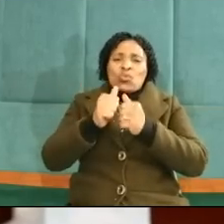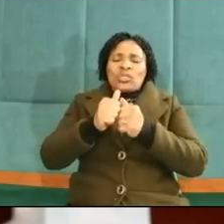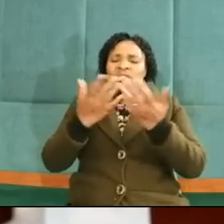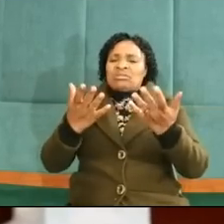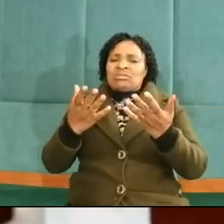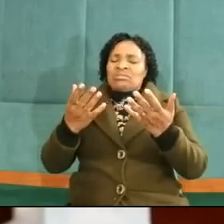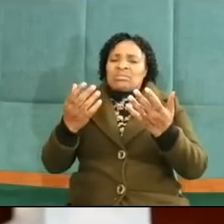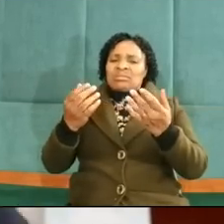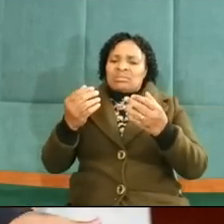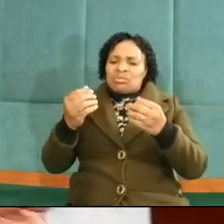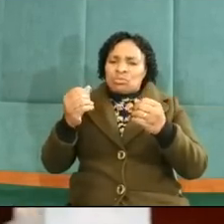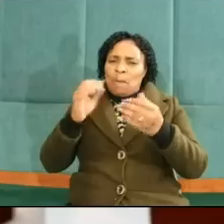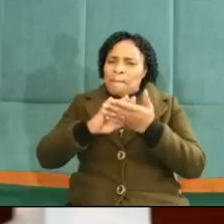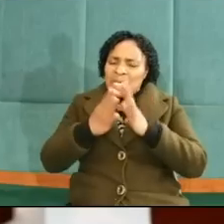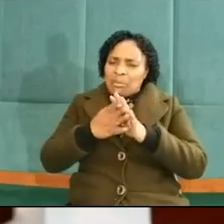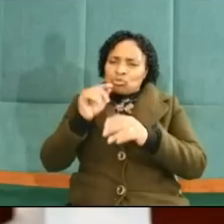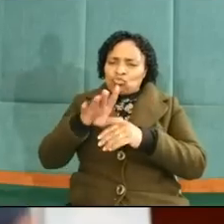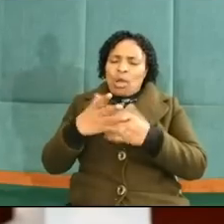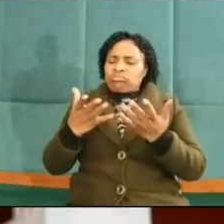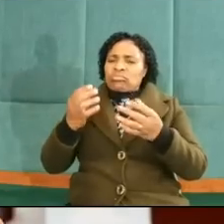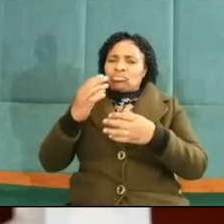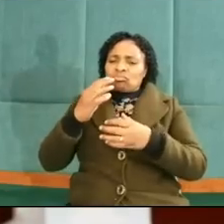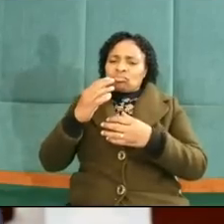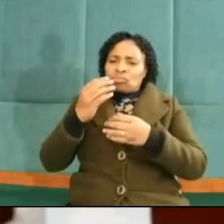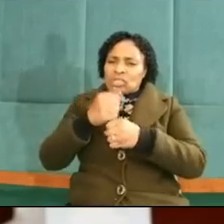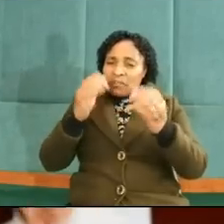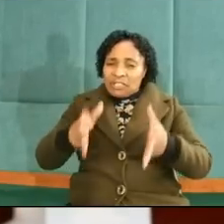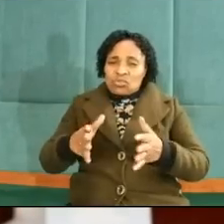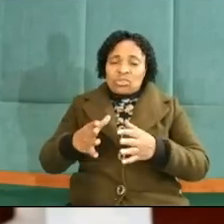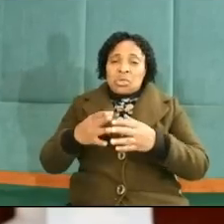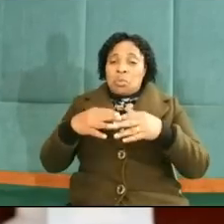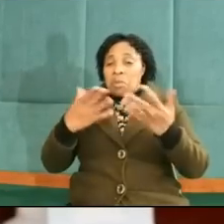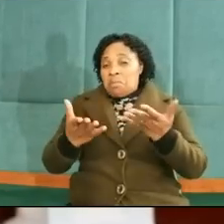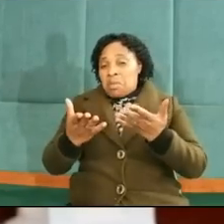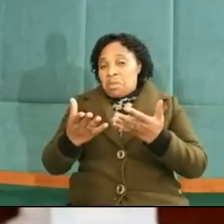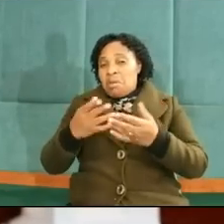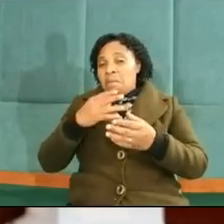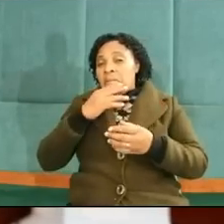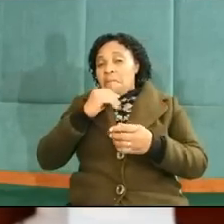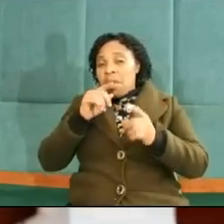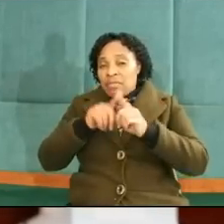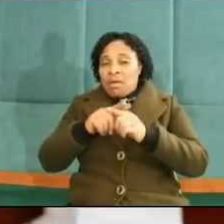soul salvation. It could even be there may be people in your family, your mother-in-law.